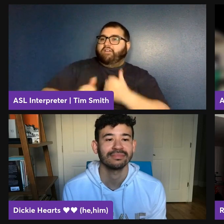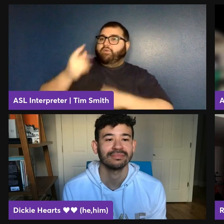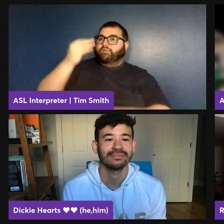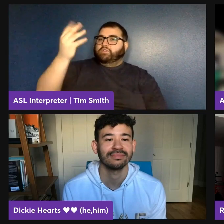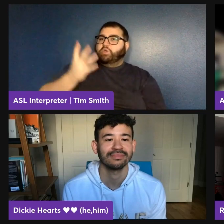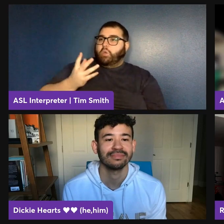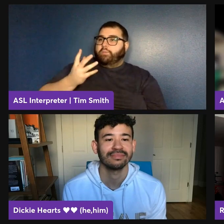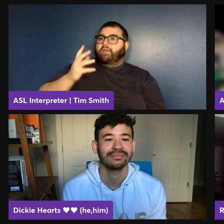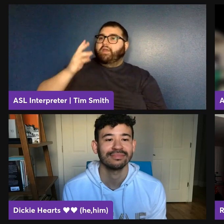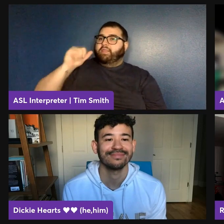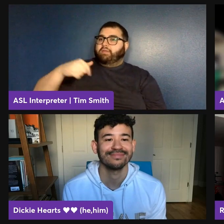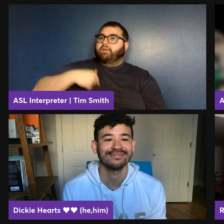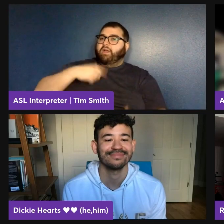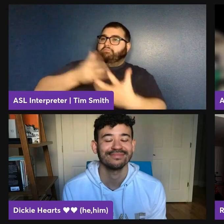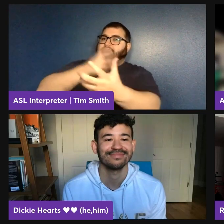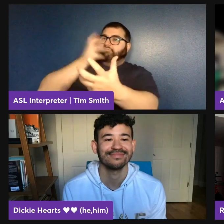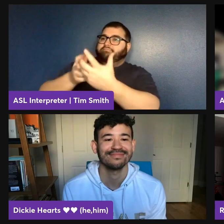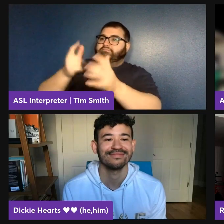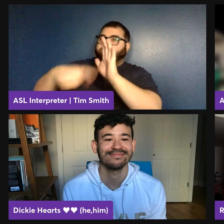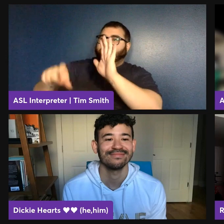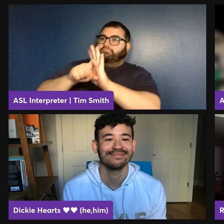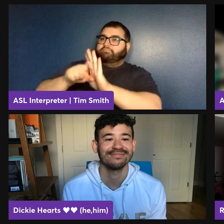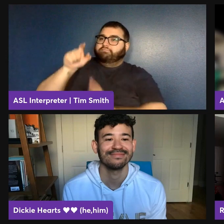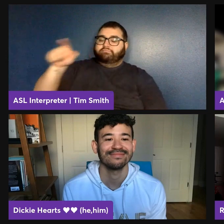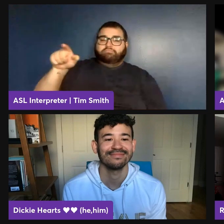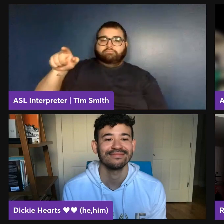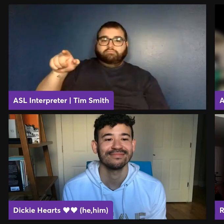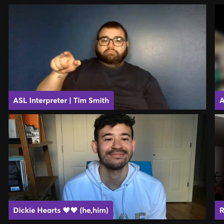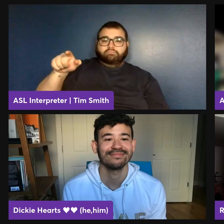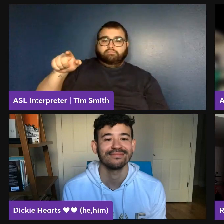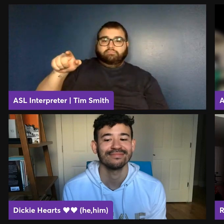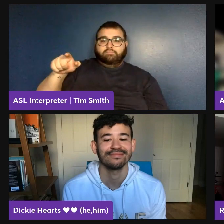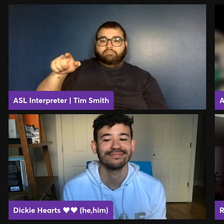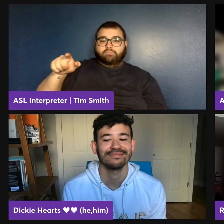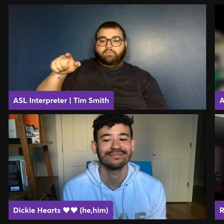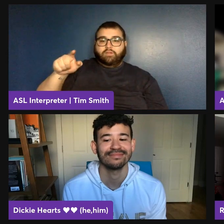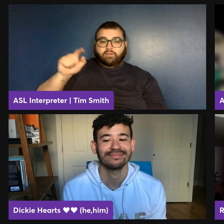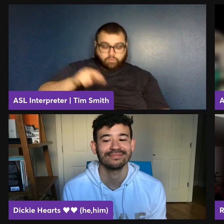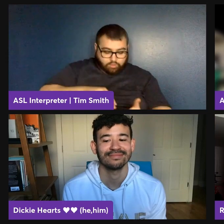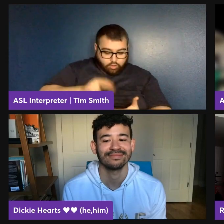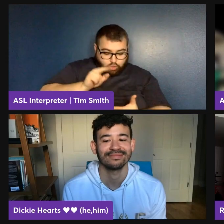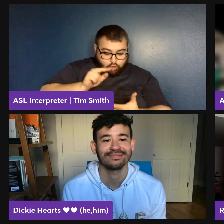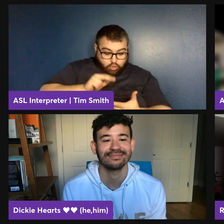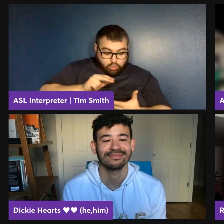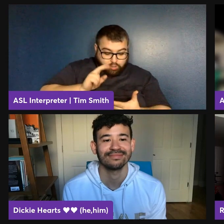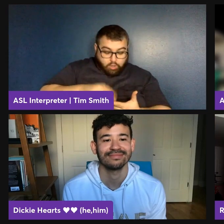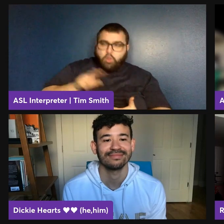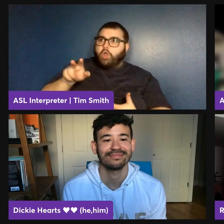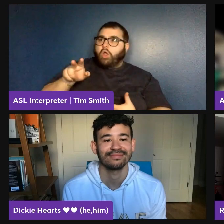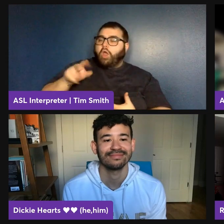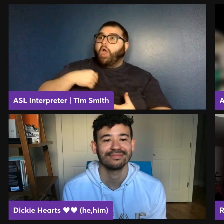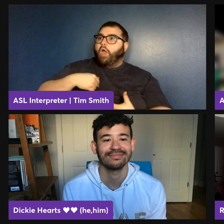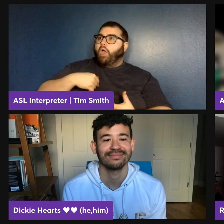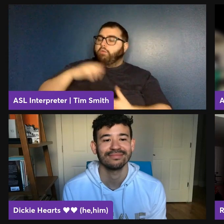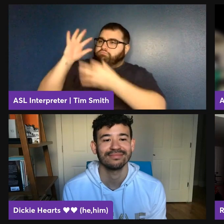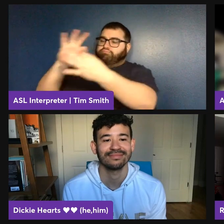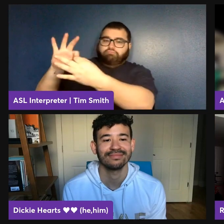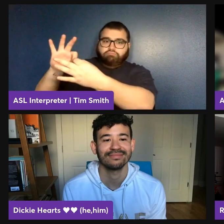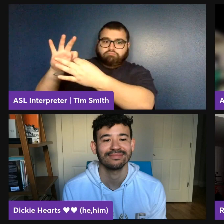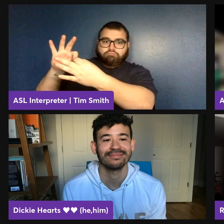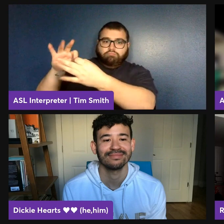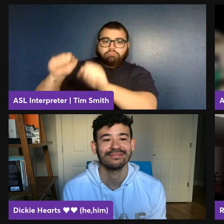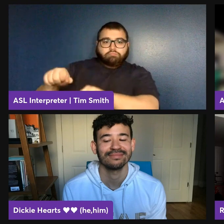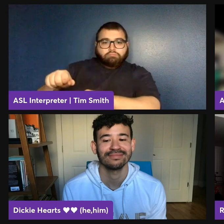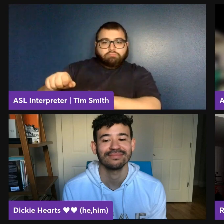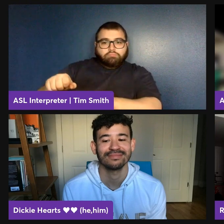it was me. Because suddenly off the page, I was like, oh, I do relate to her.